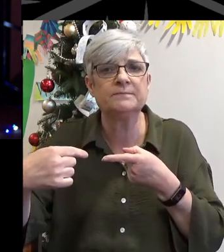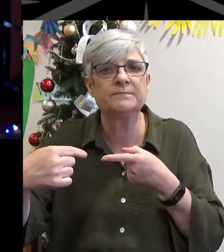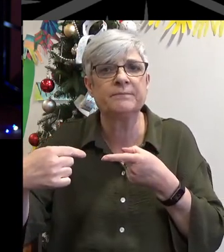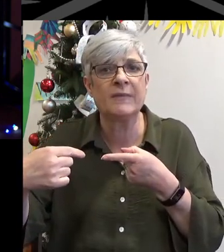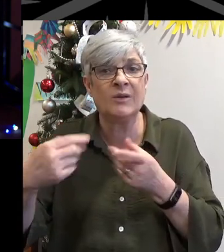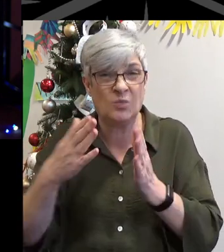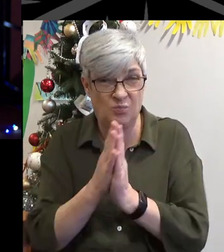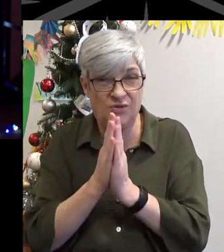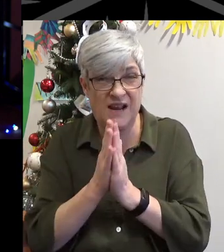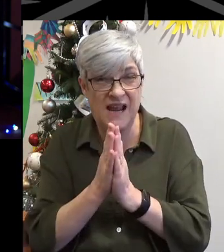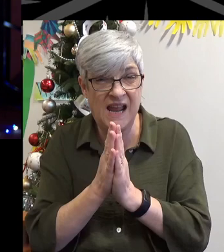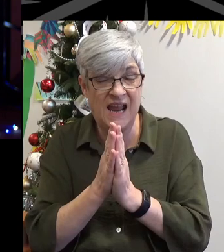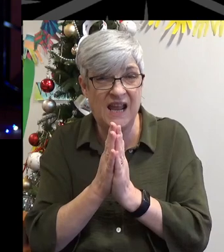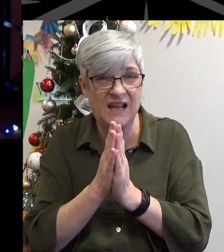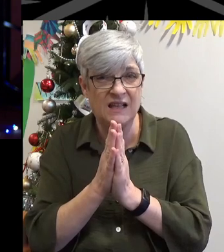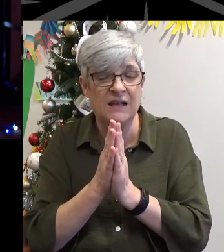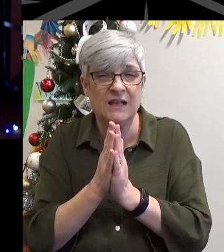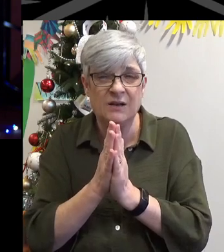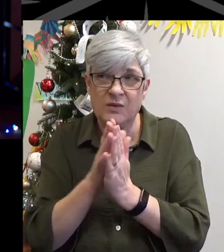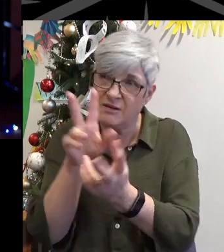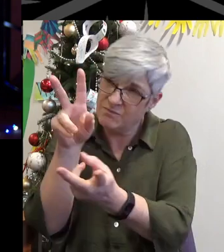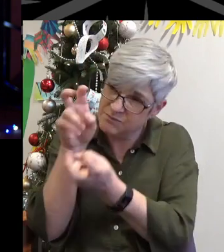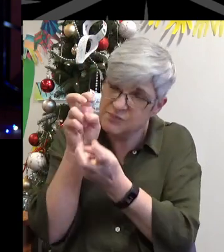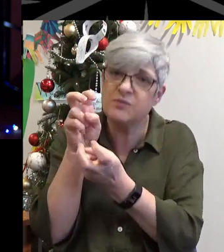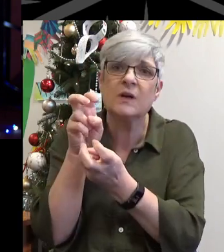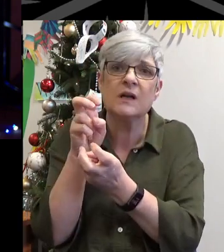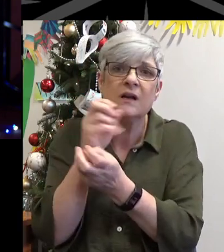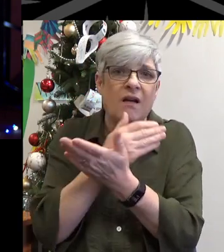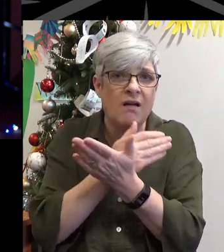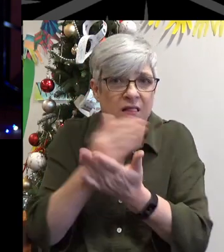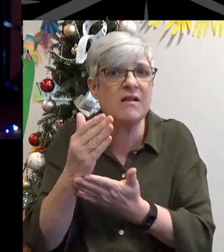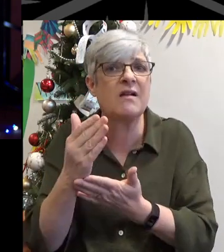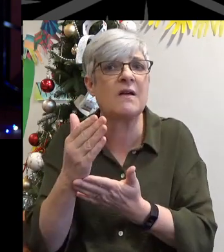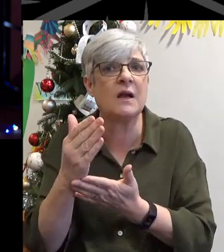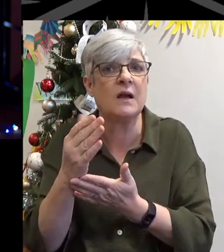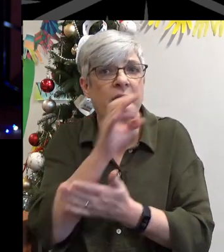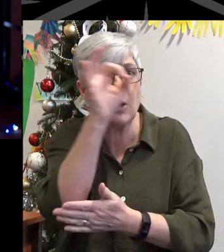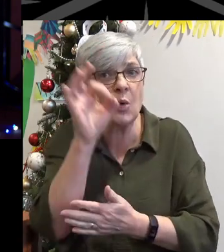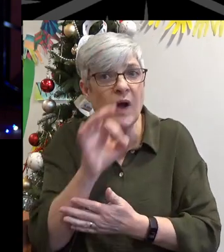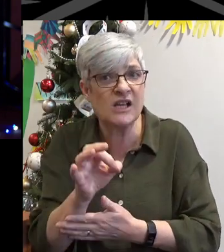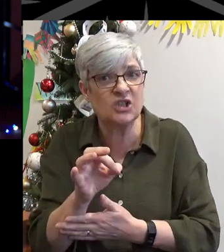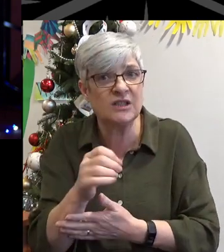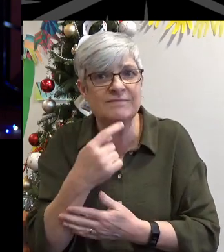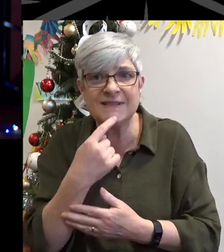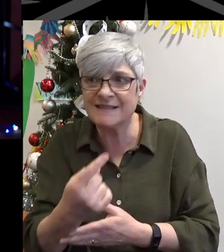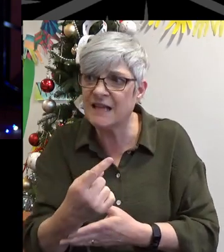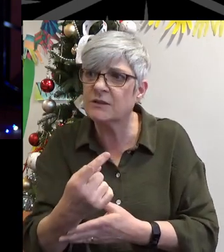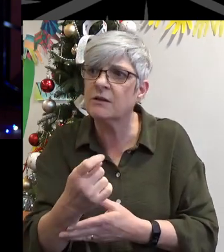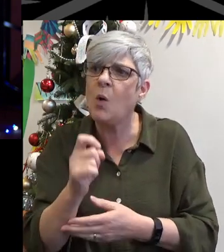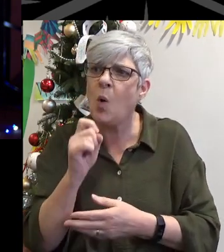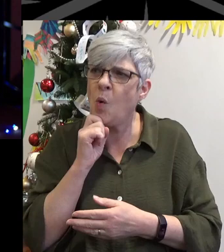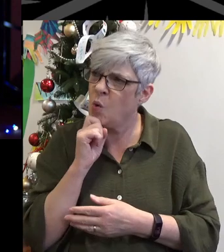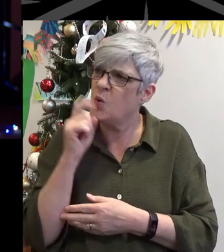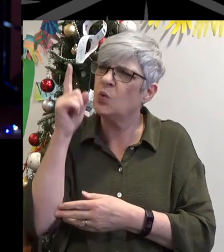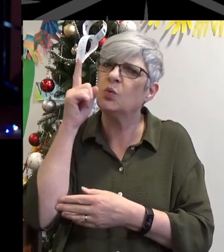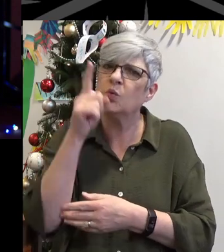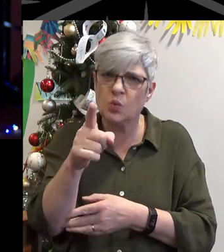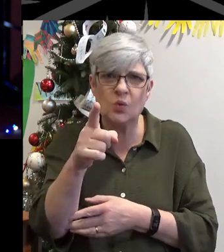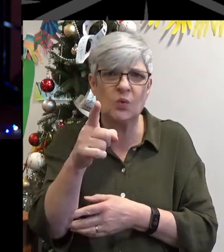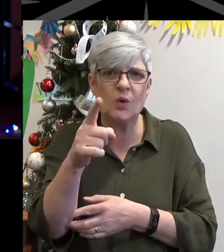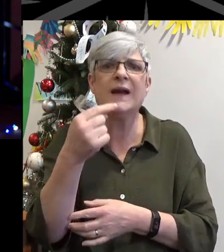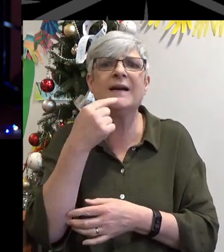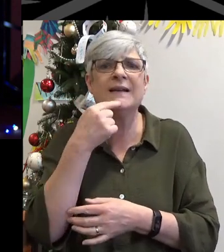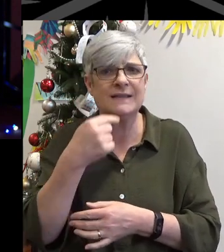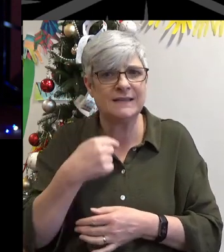We pray that we might hear with greater clarity that question that says, who do you say that I am?